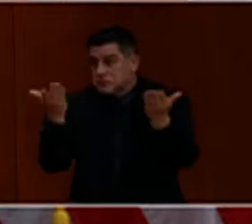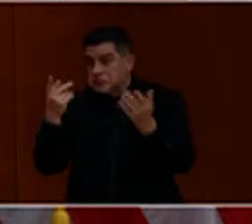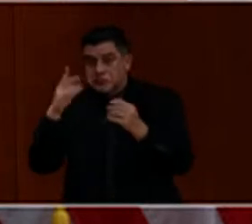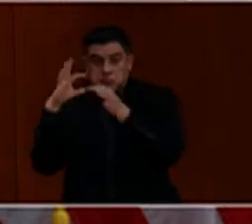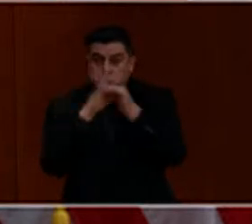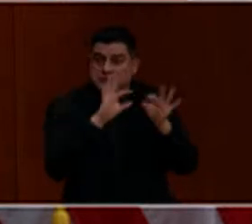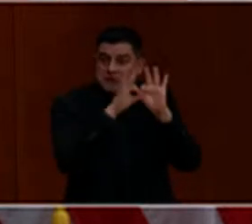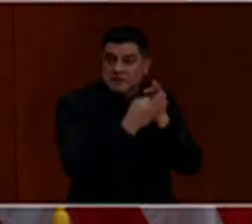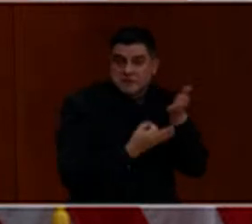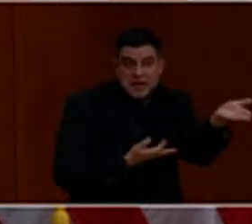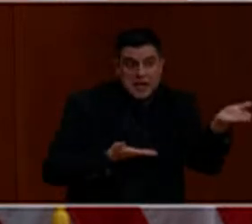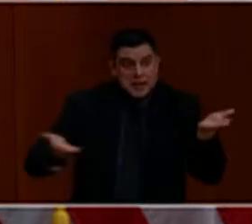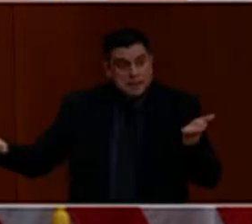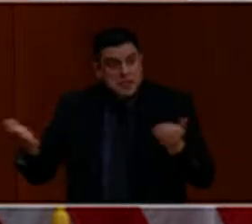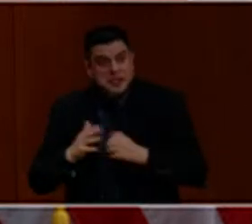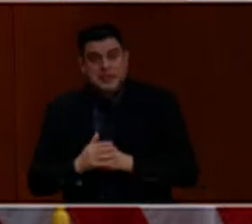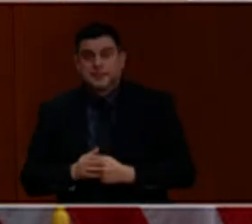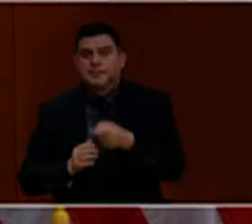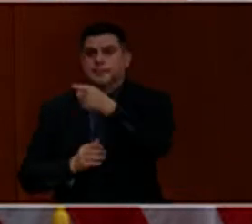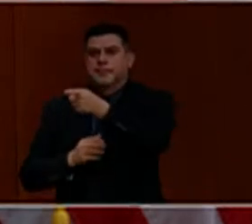for Gail. Yes.